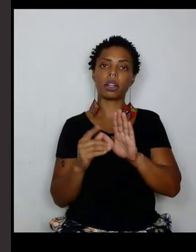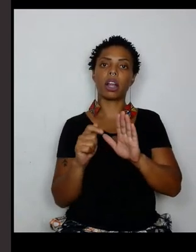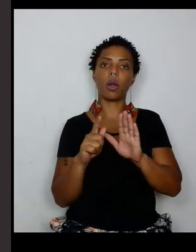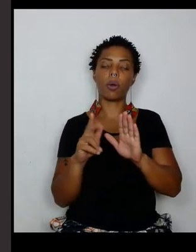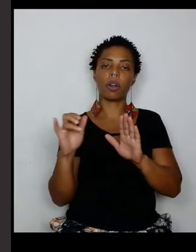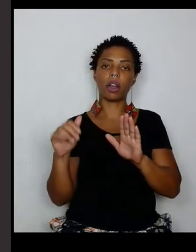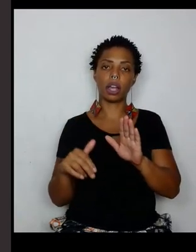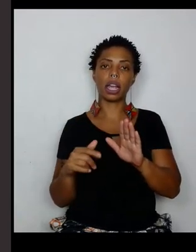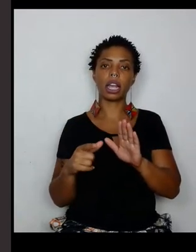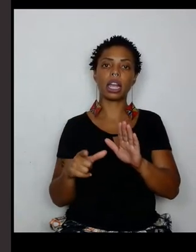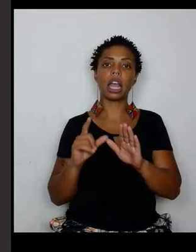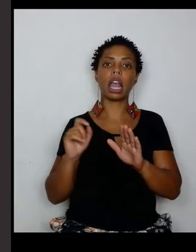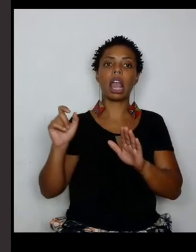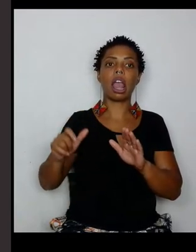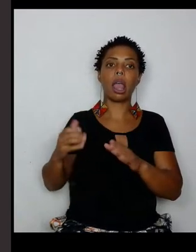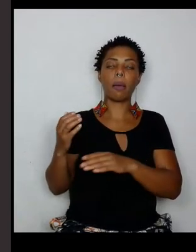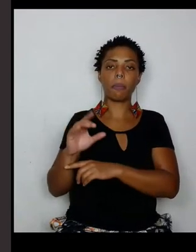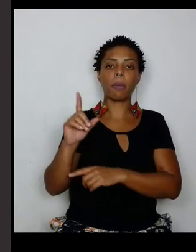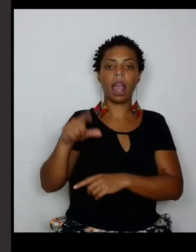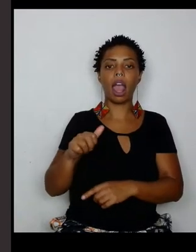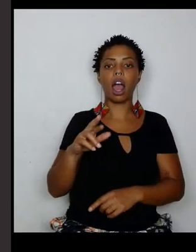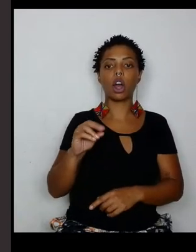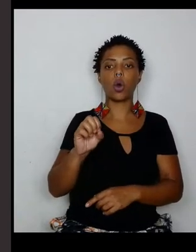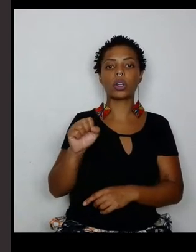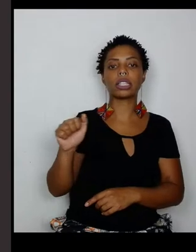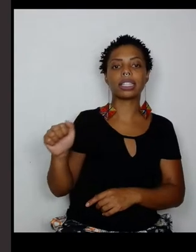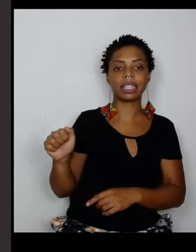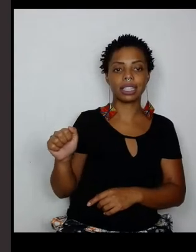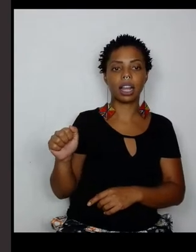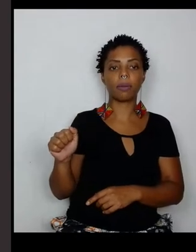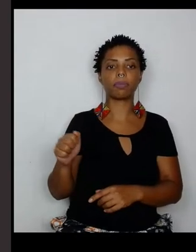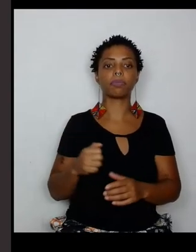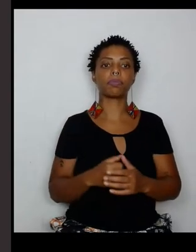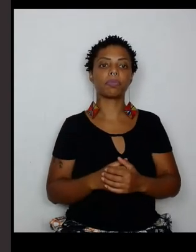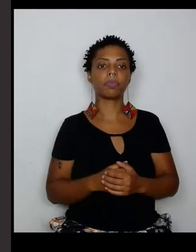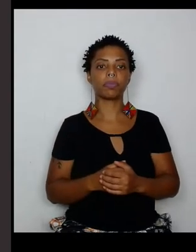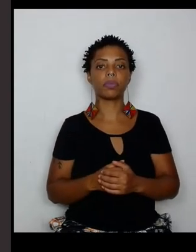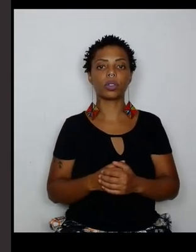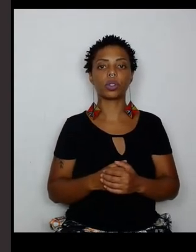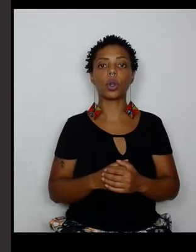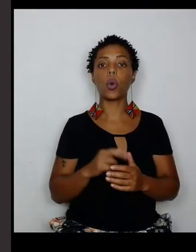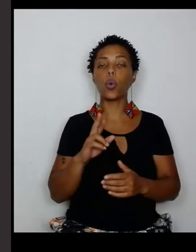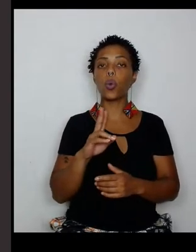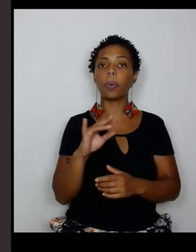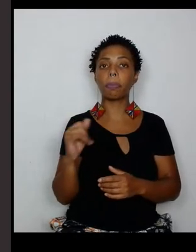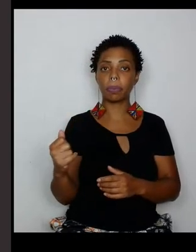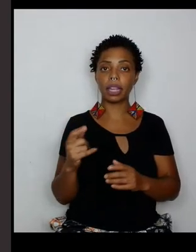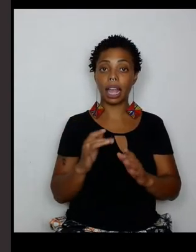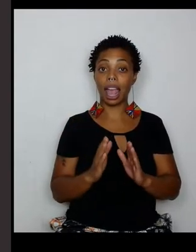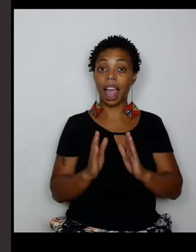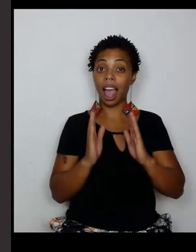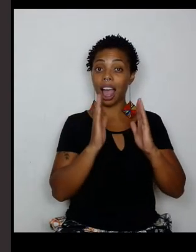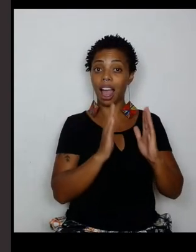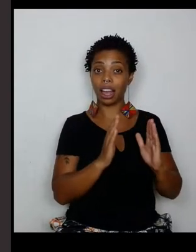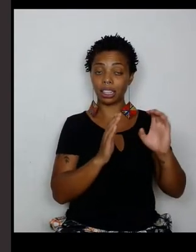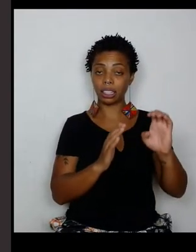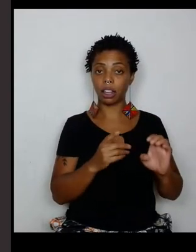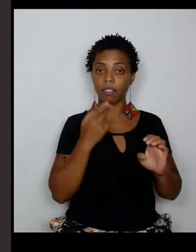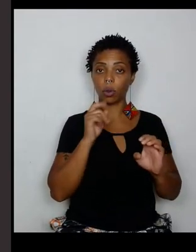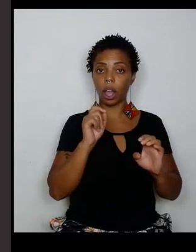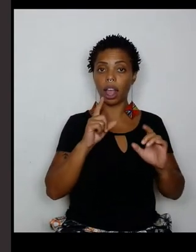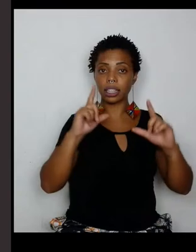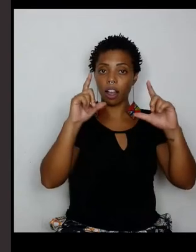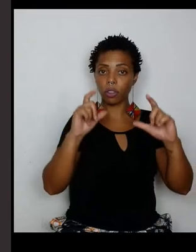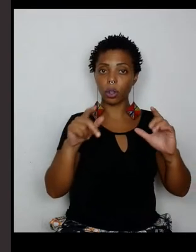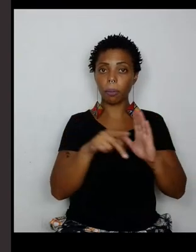rosa rupe rupe which i show here at the left was based involved in a roasted photographs of the 12th panel of the west